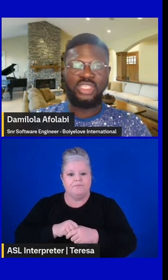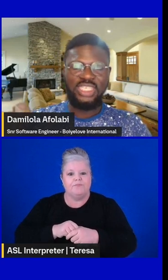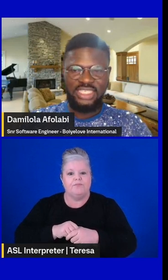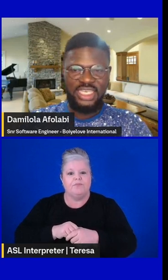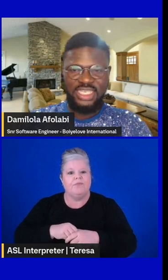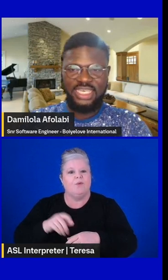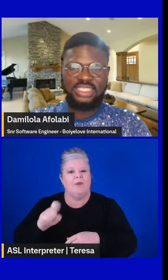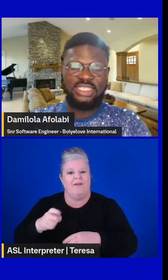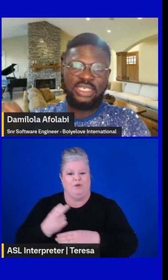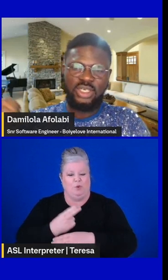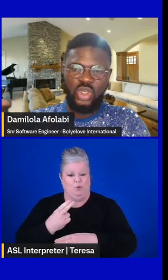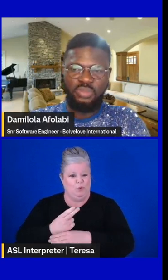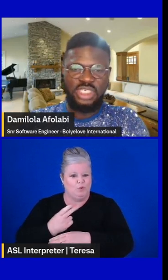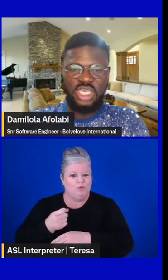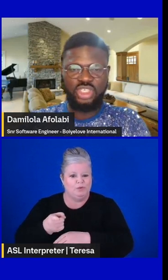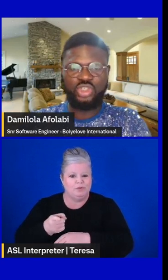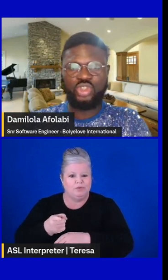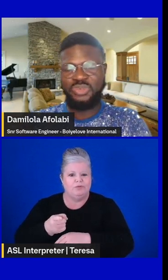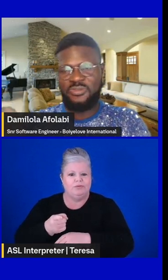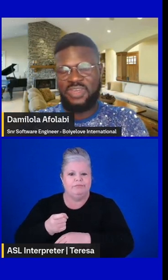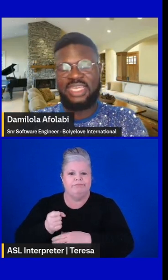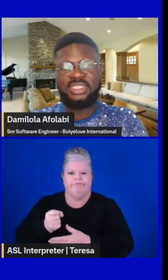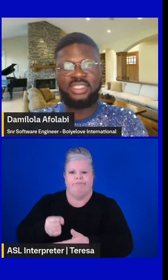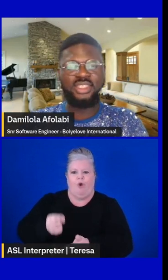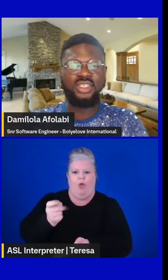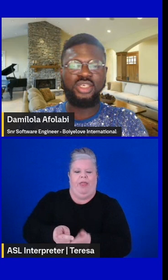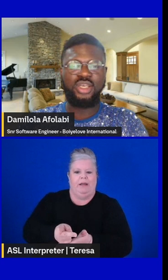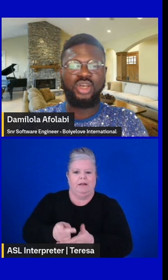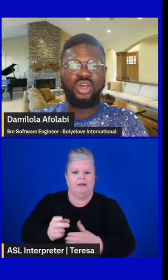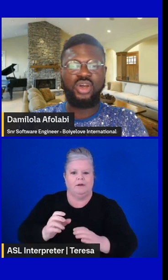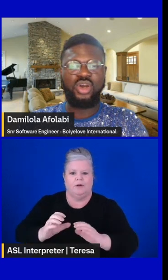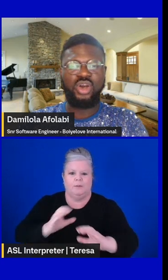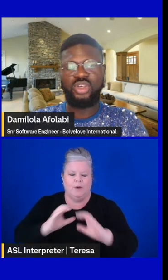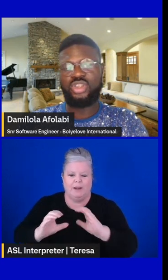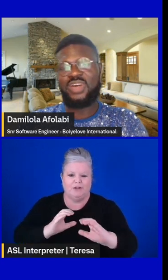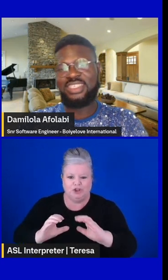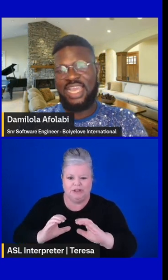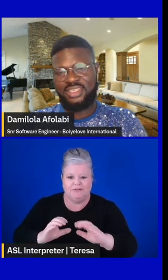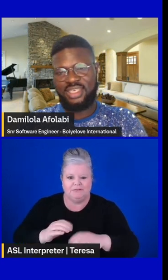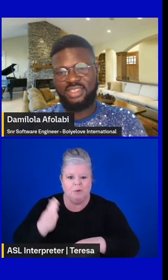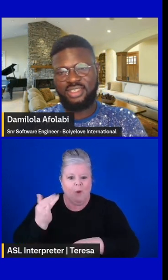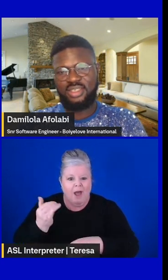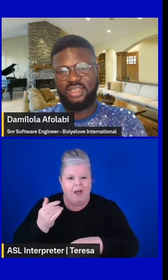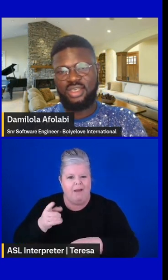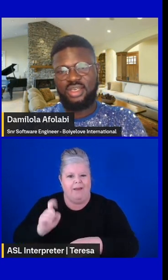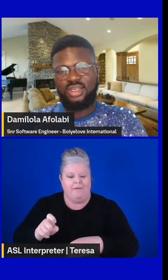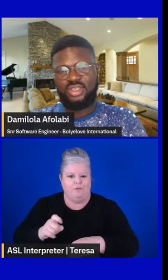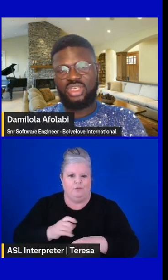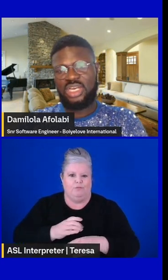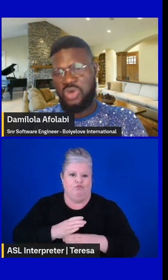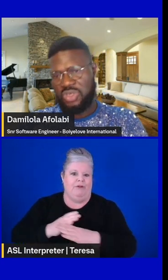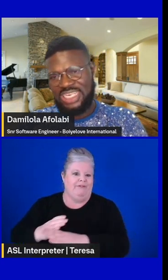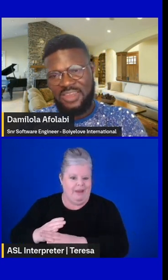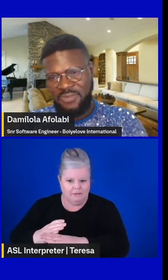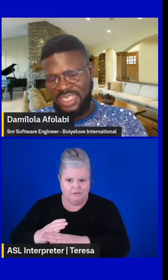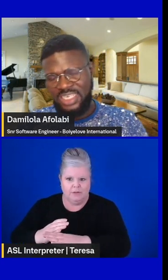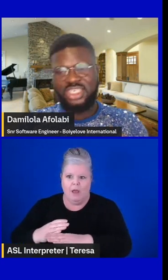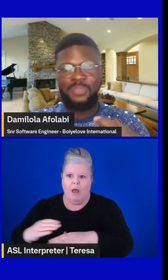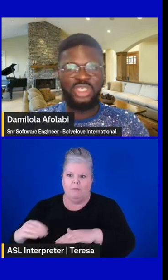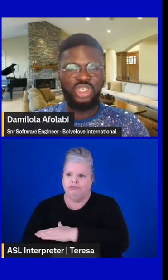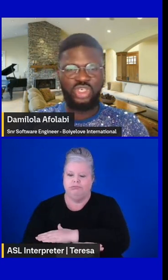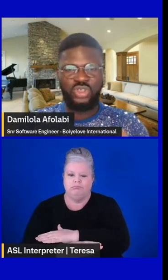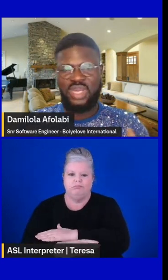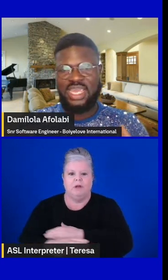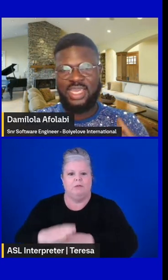using authenticated communication to prevent unauthorized access. So you can consider a